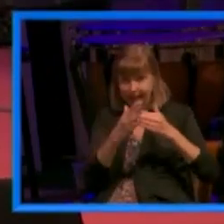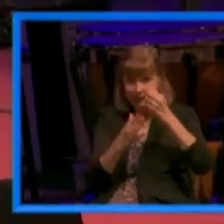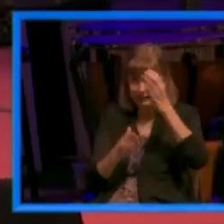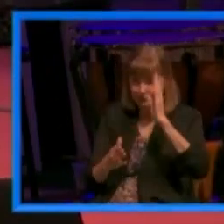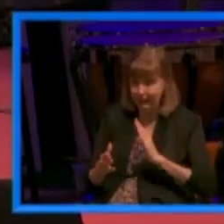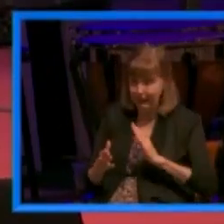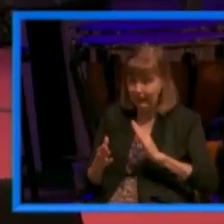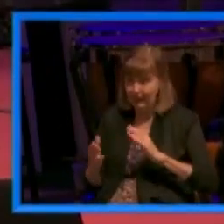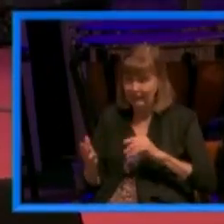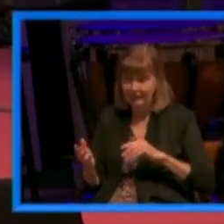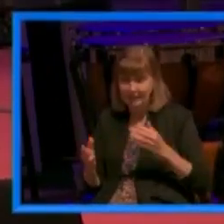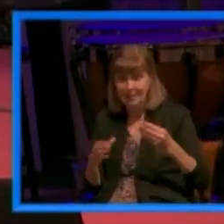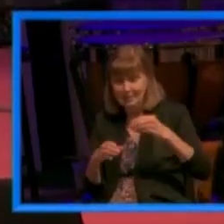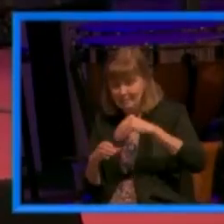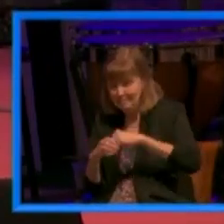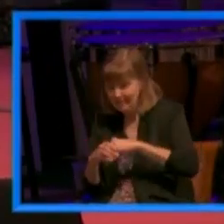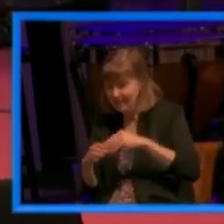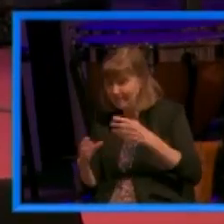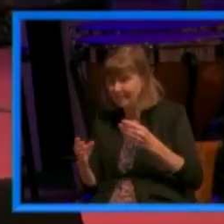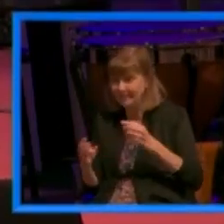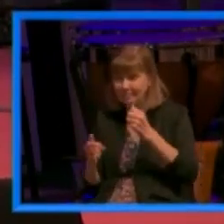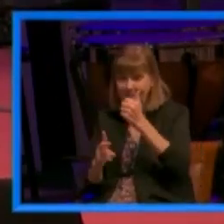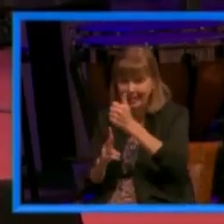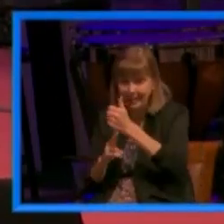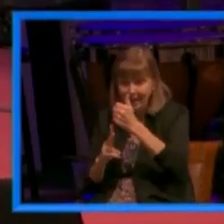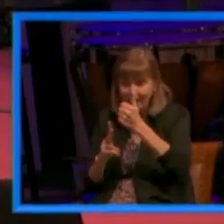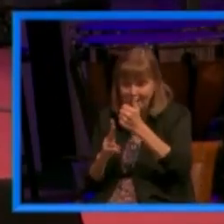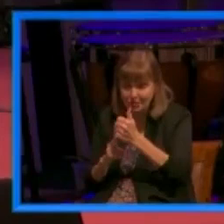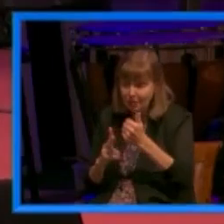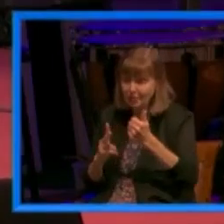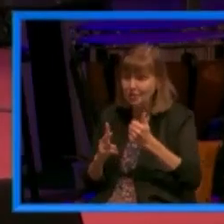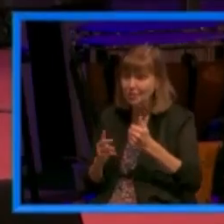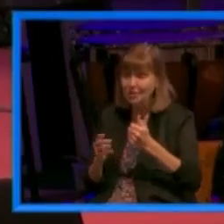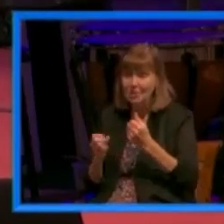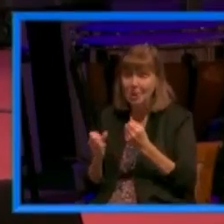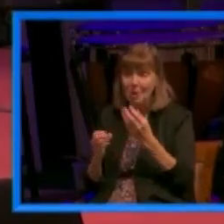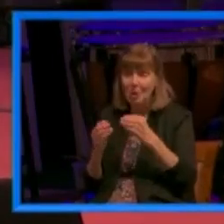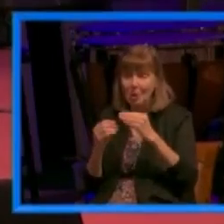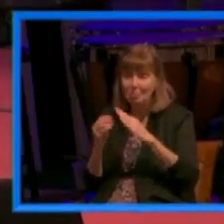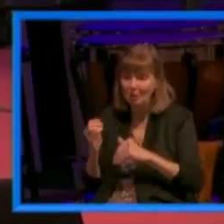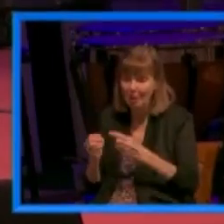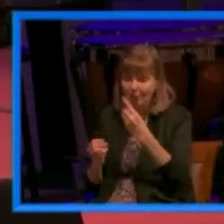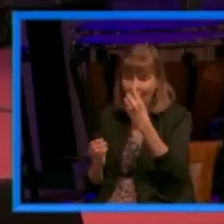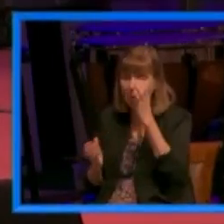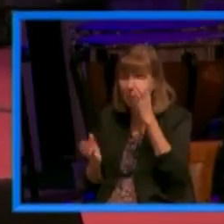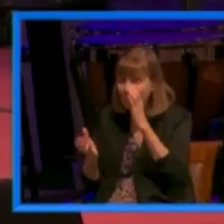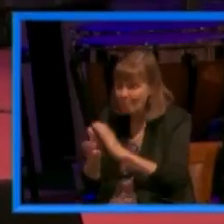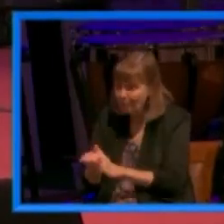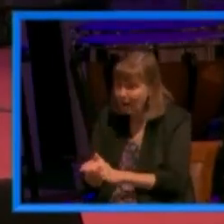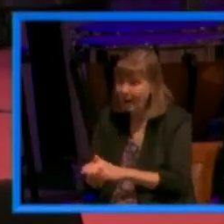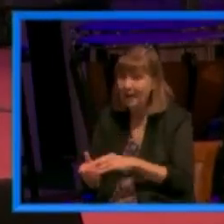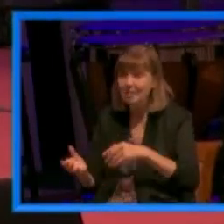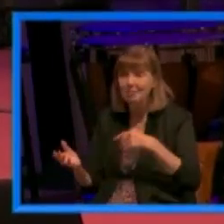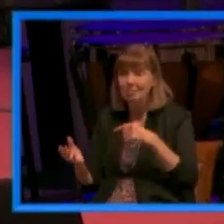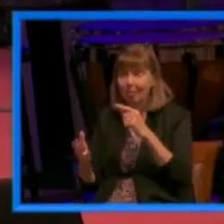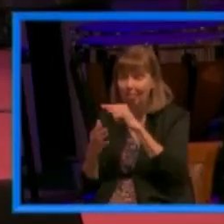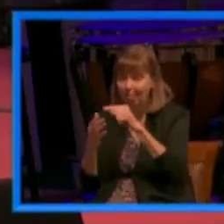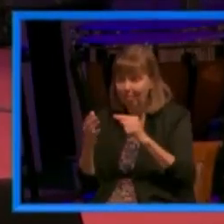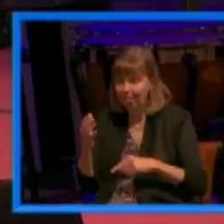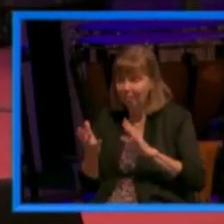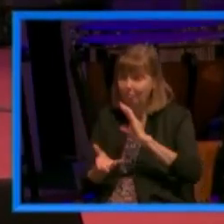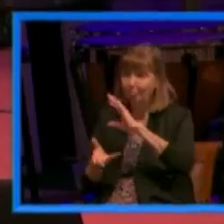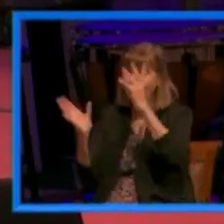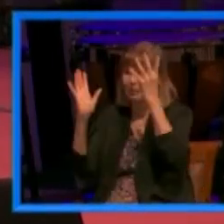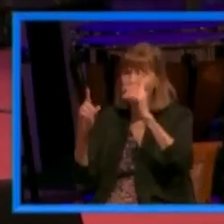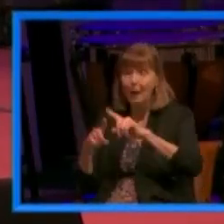adultery and polygamy and children that shouldn't have been born to them. They made a mess of it. But